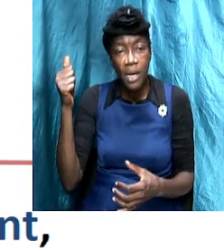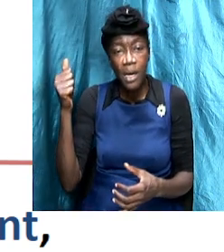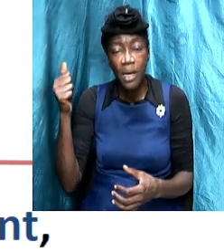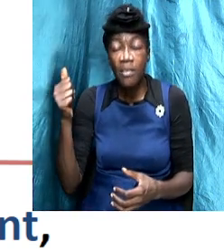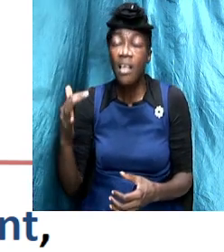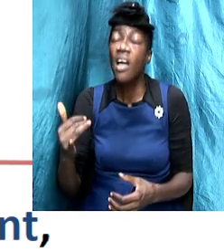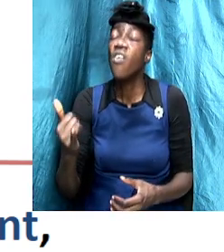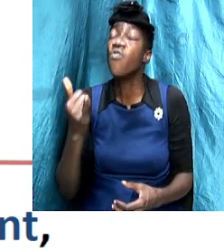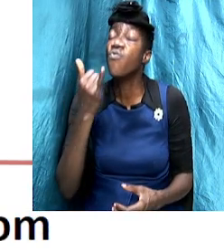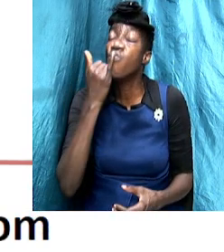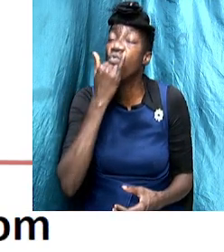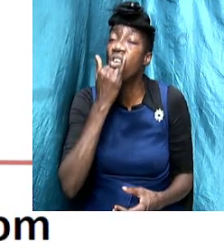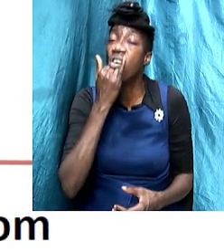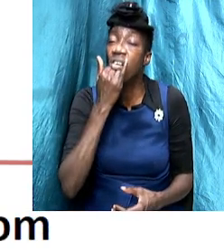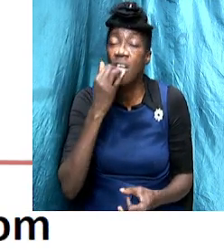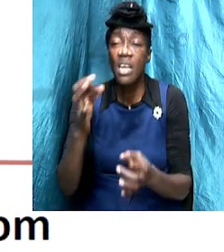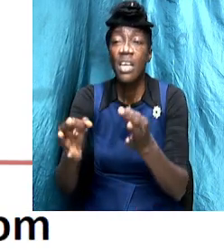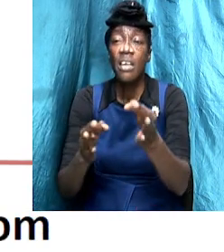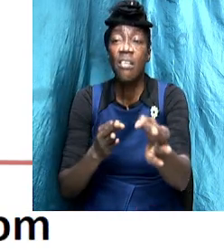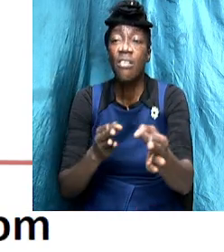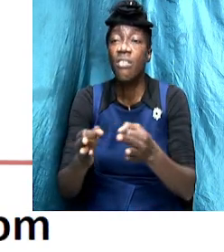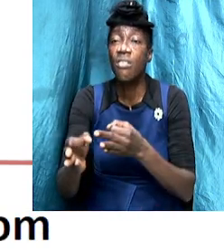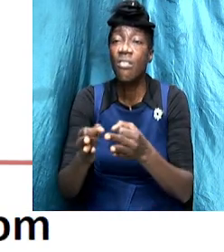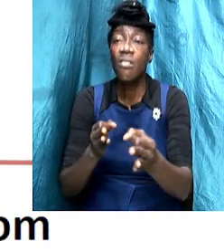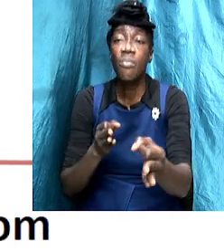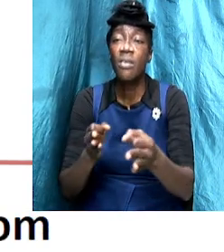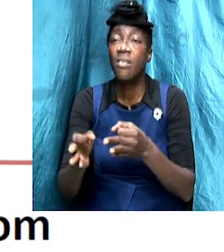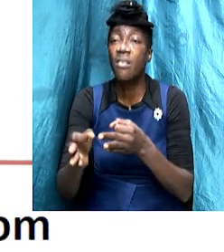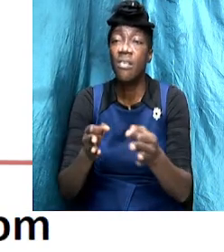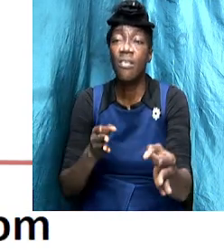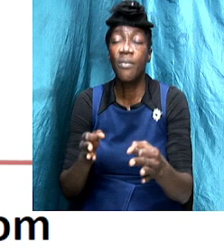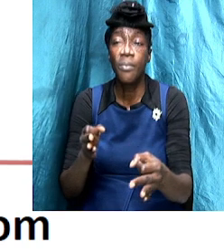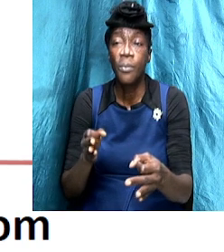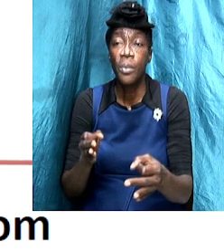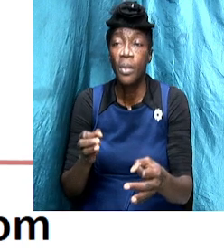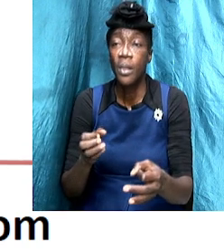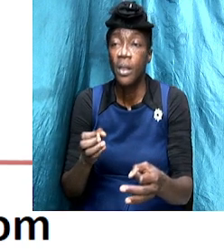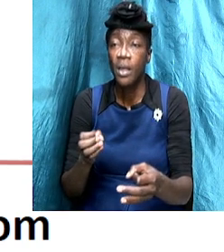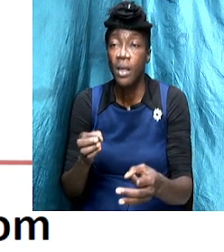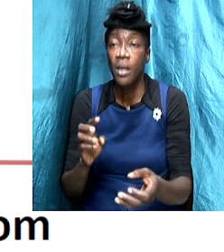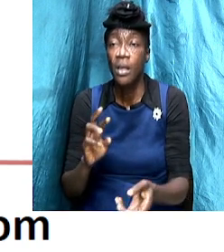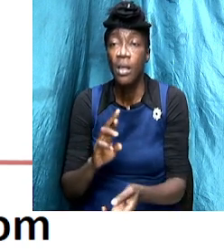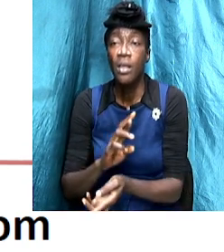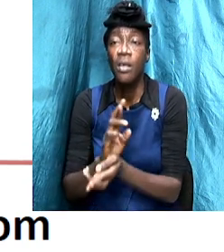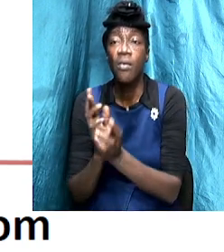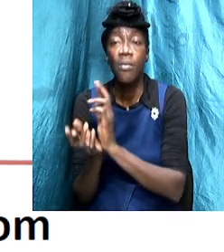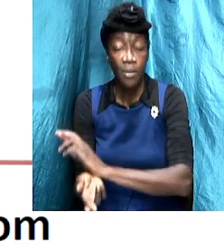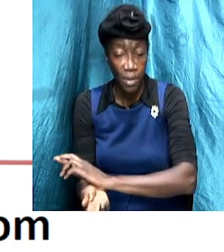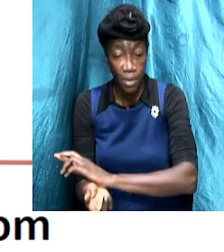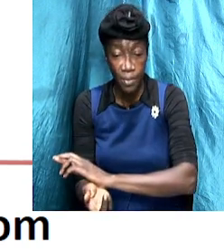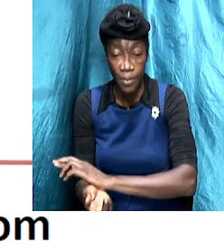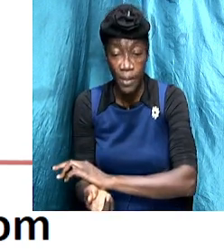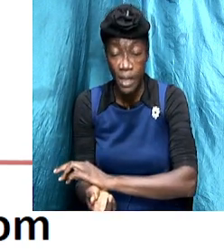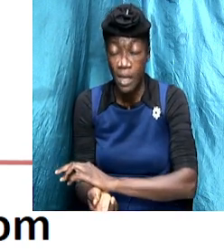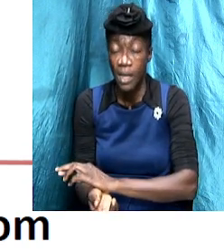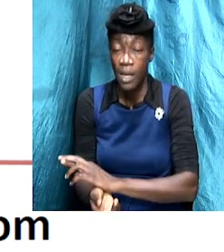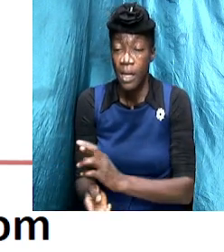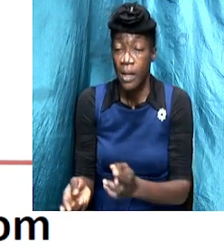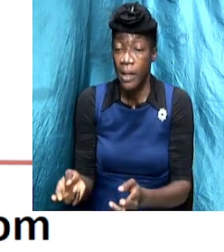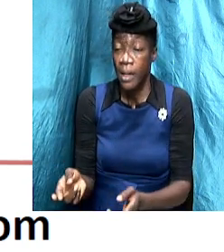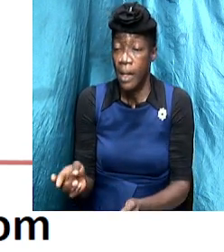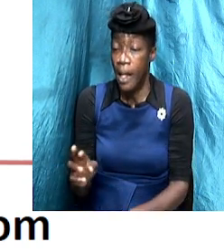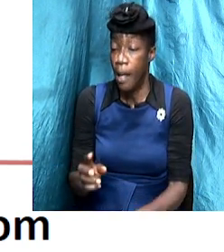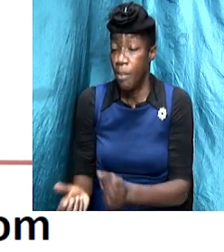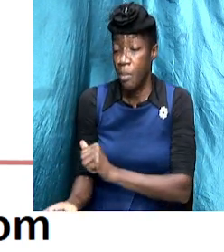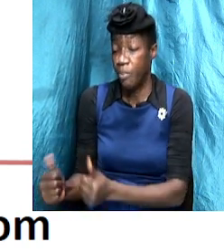wrong interpretation. So you repent and get baptized in the name of Jesus Christ unto the remission of your sins. In other words, when you